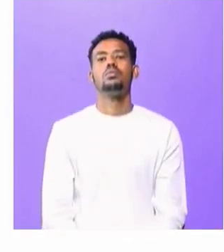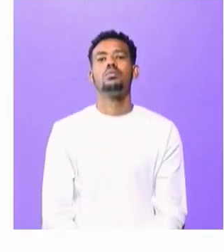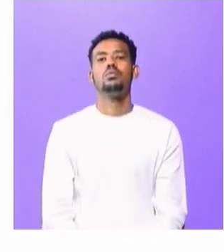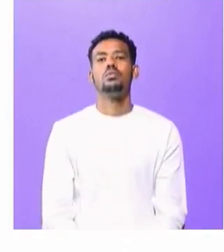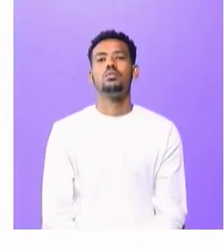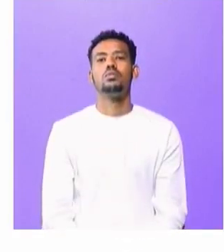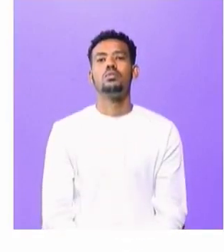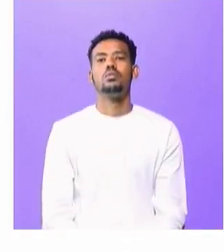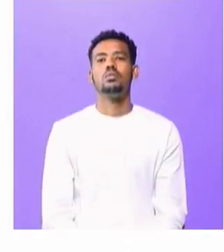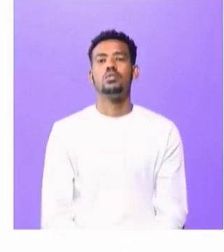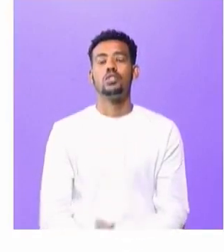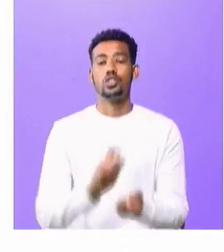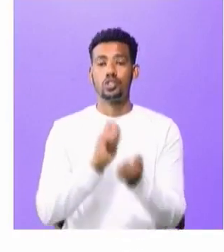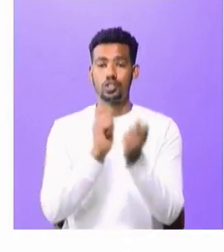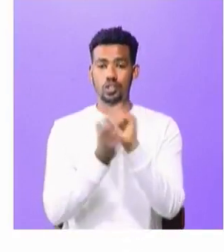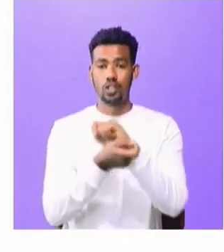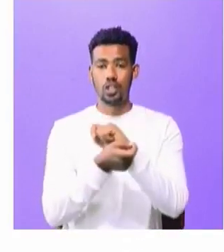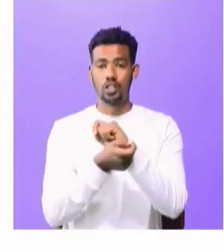the following